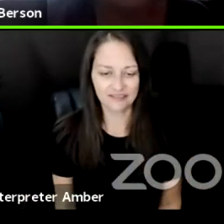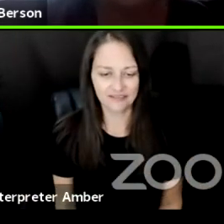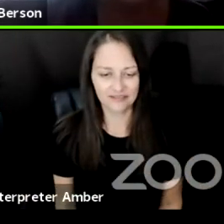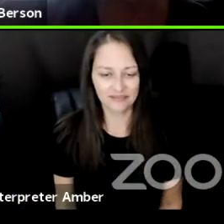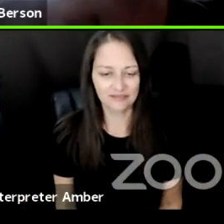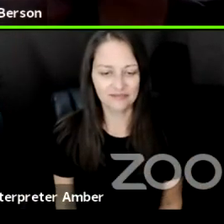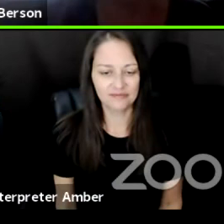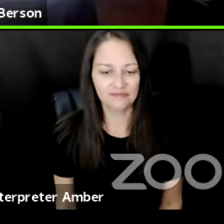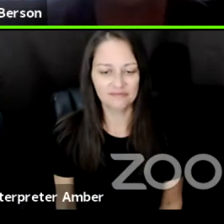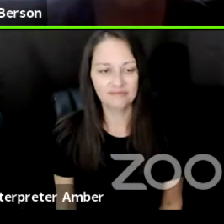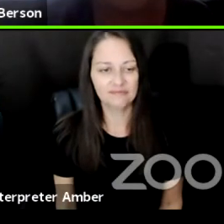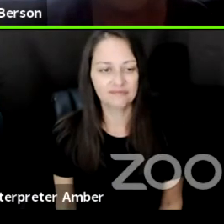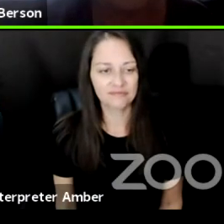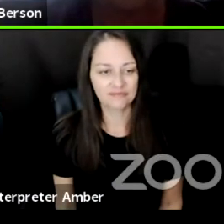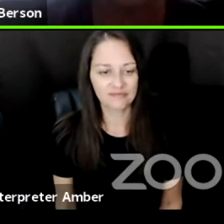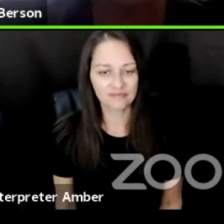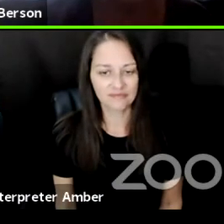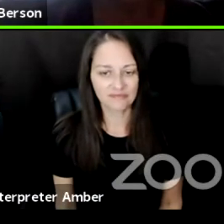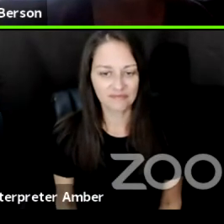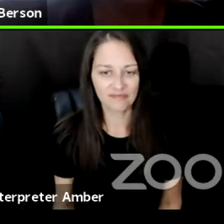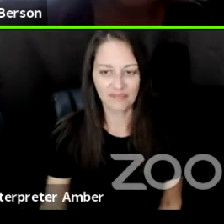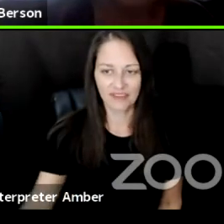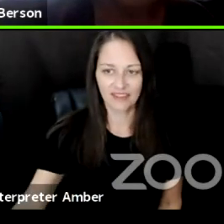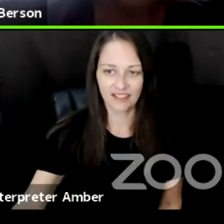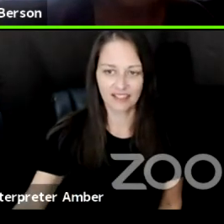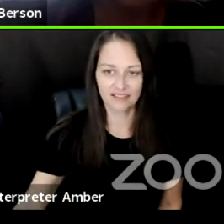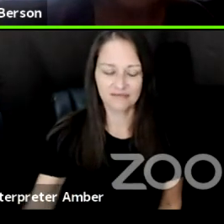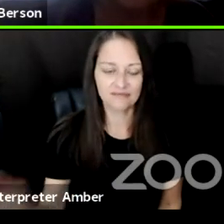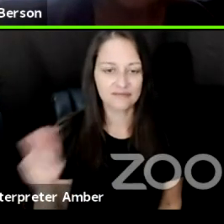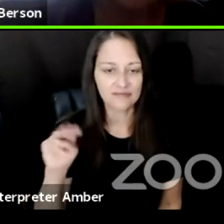Well, one thing I'd love to see is, I write occasionally for this